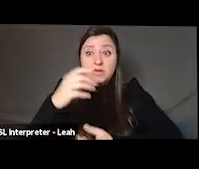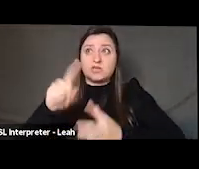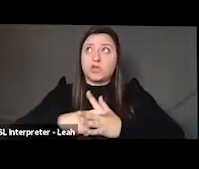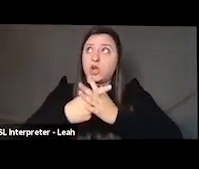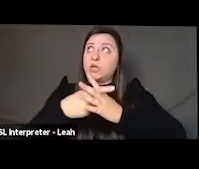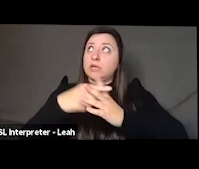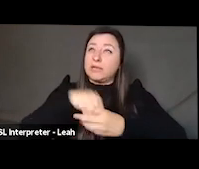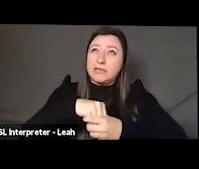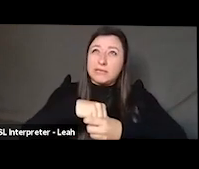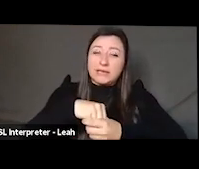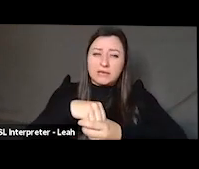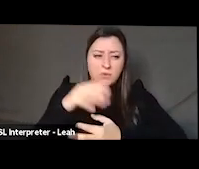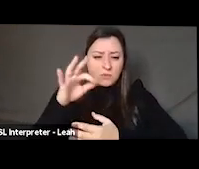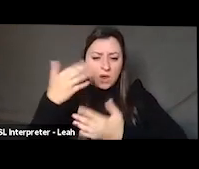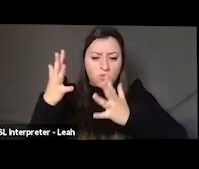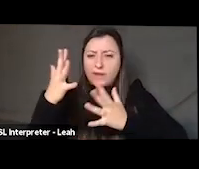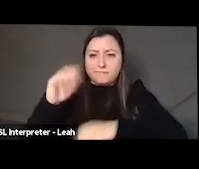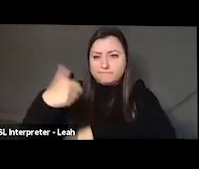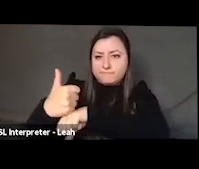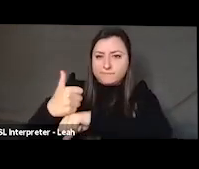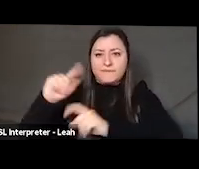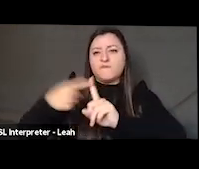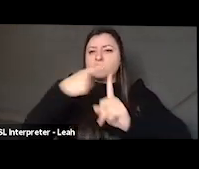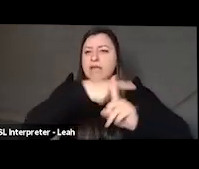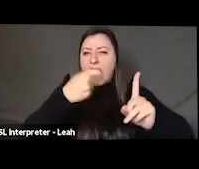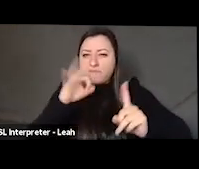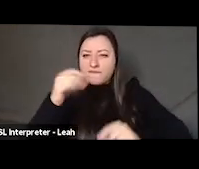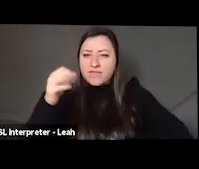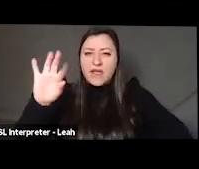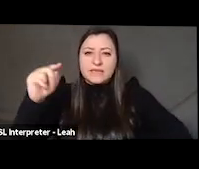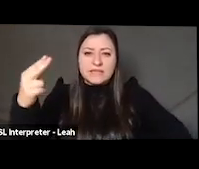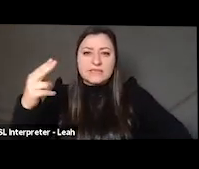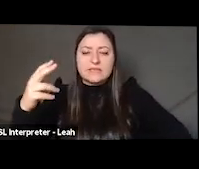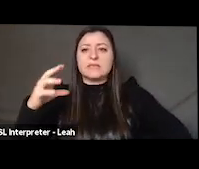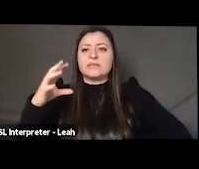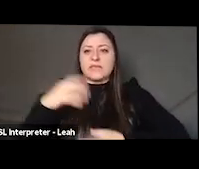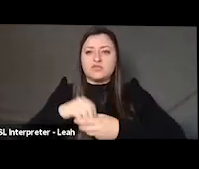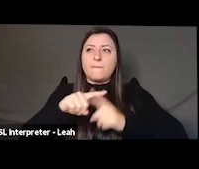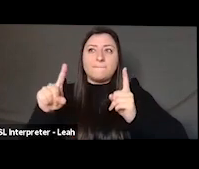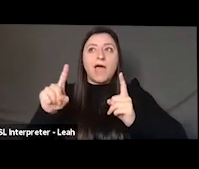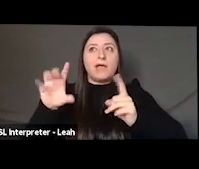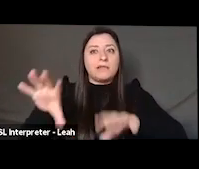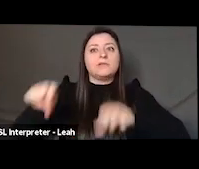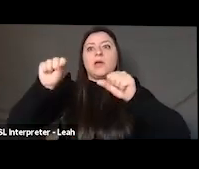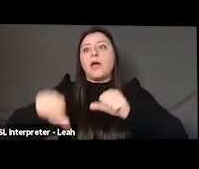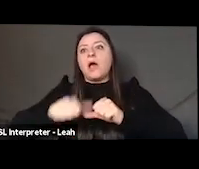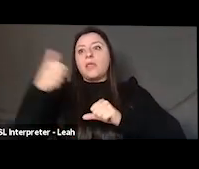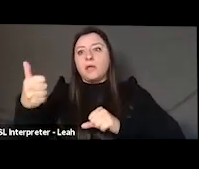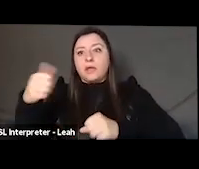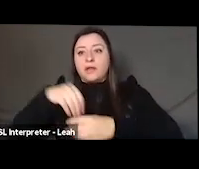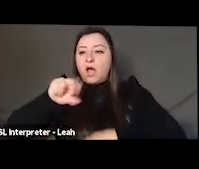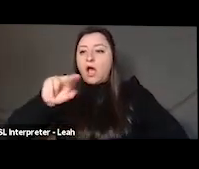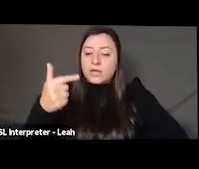18, like it was already there in the first half of the 19th century, but took another dimension in